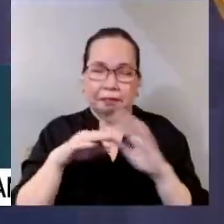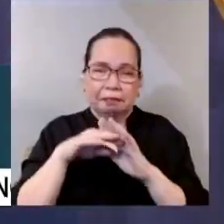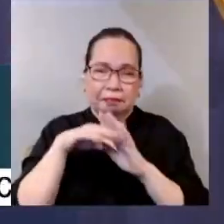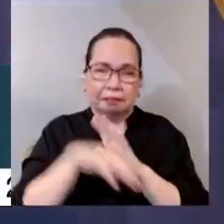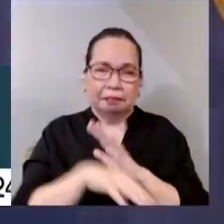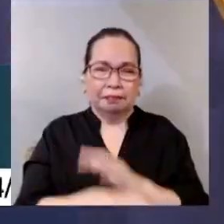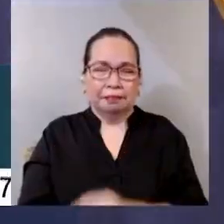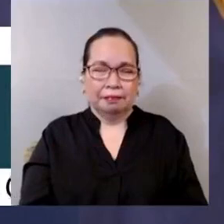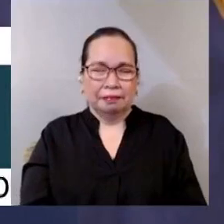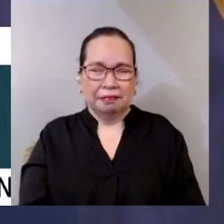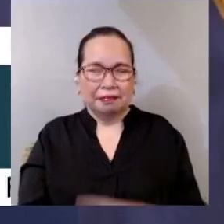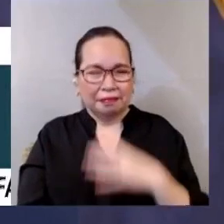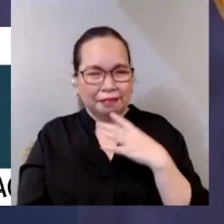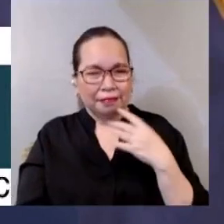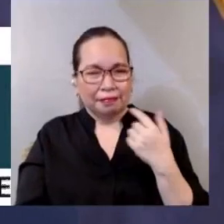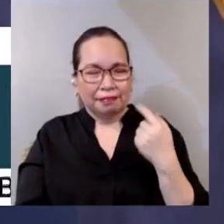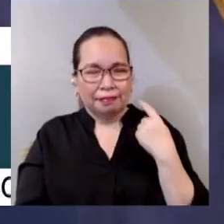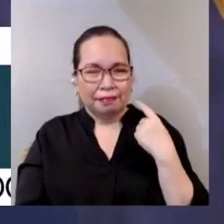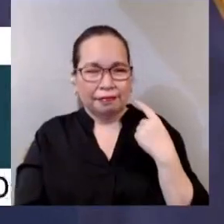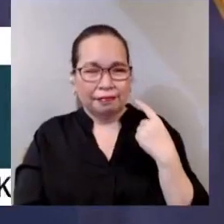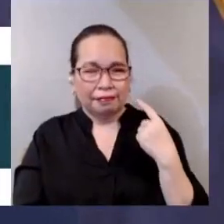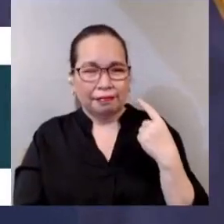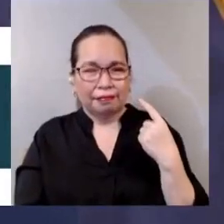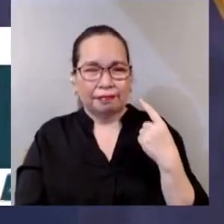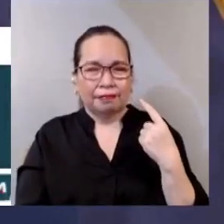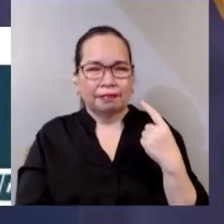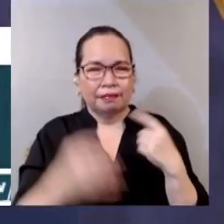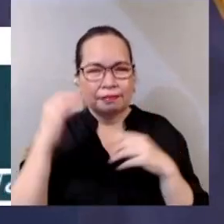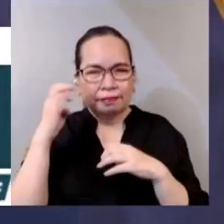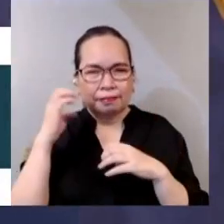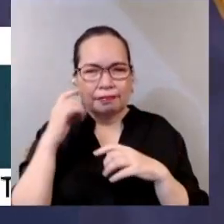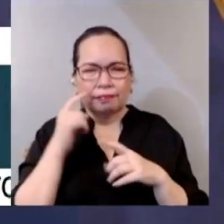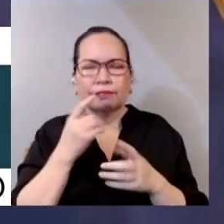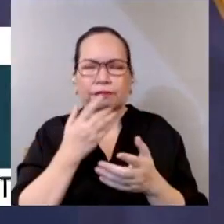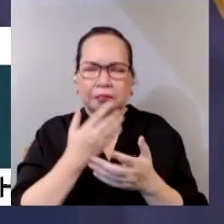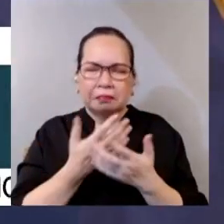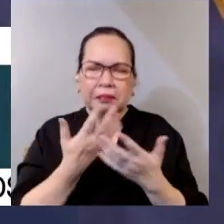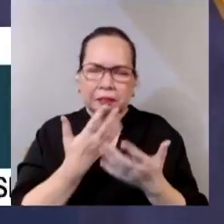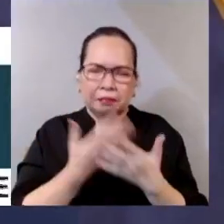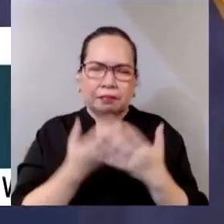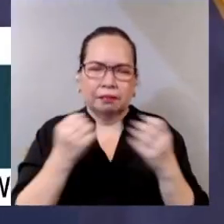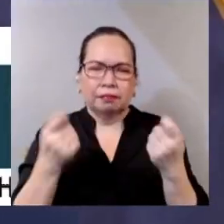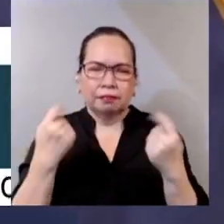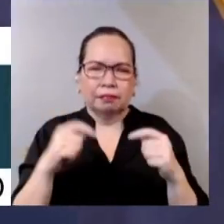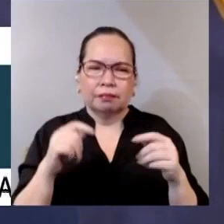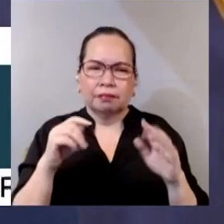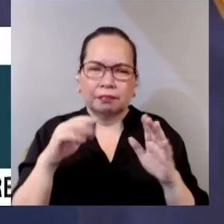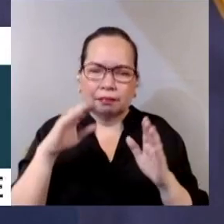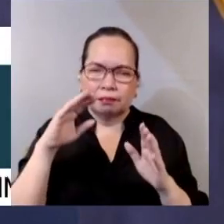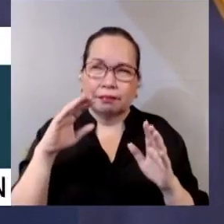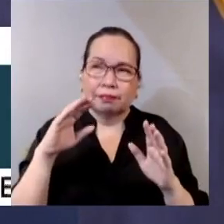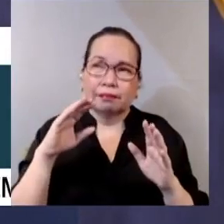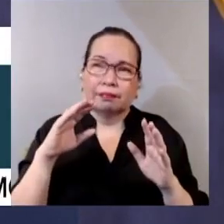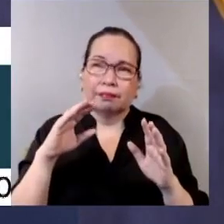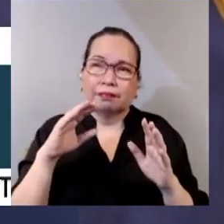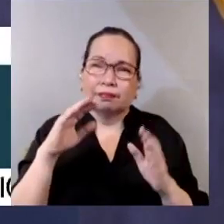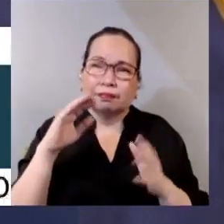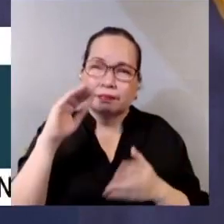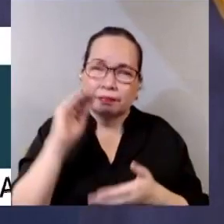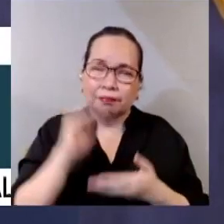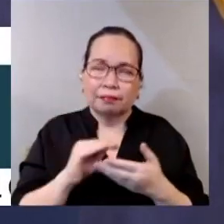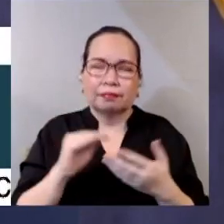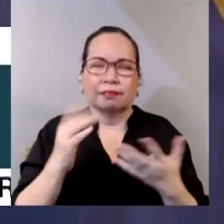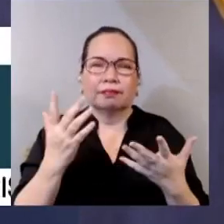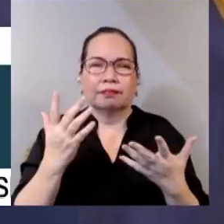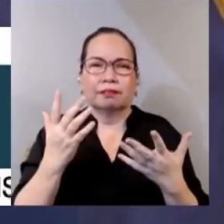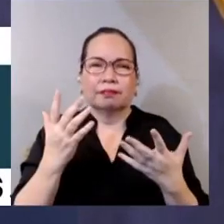I've always thought that the soft landing was a plausible outcome, that there was a path, really, to a soft landing. I've